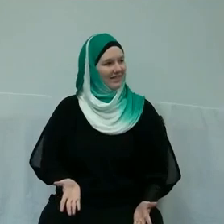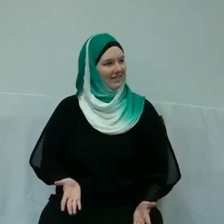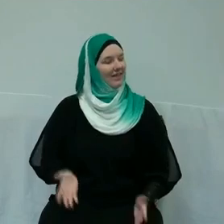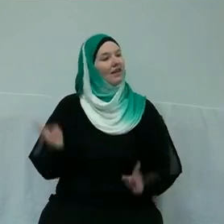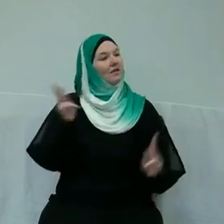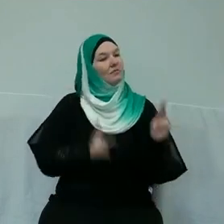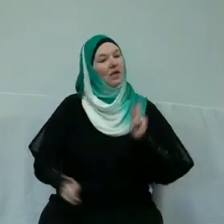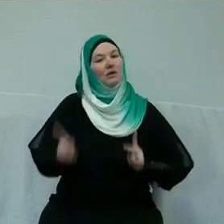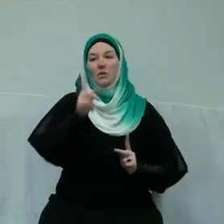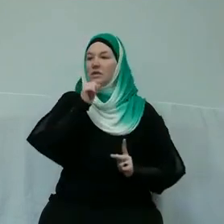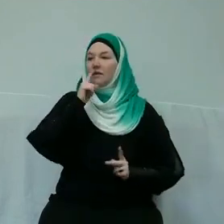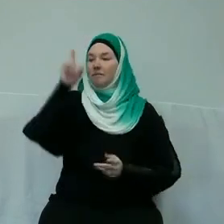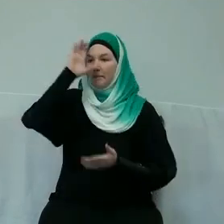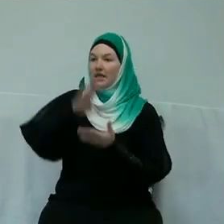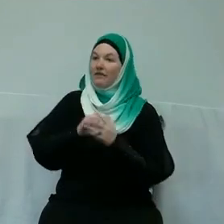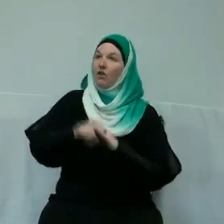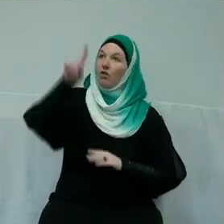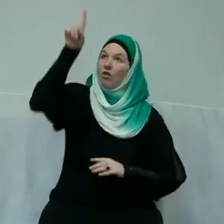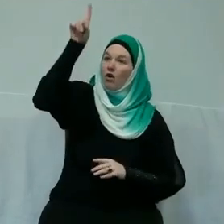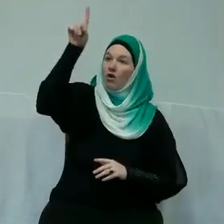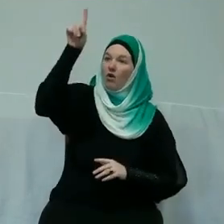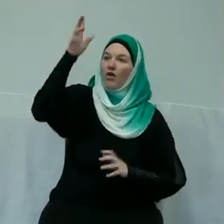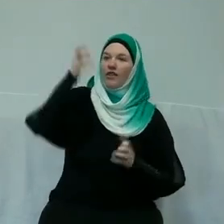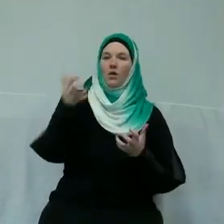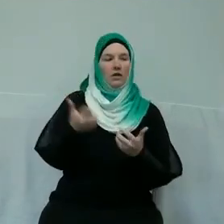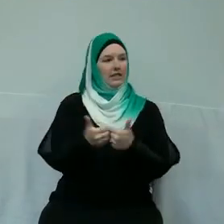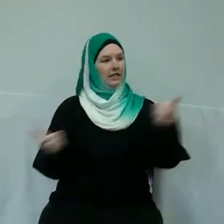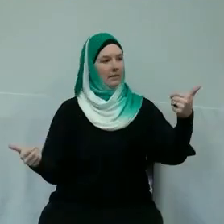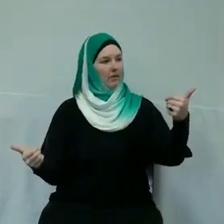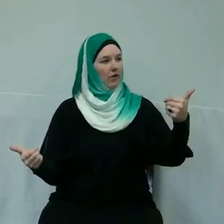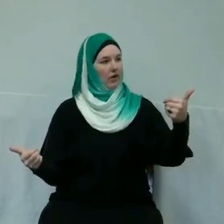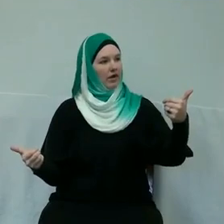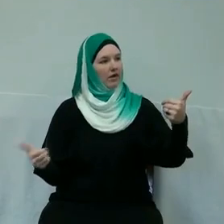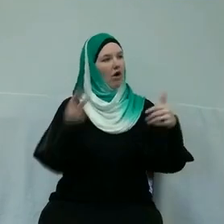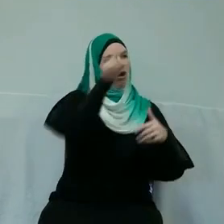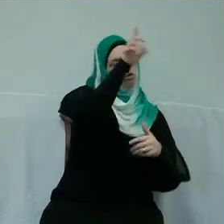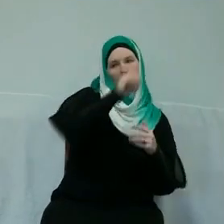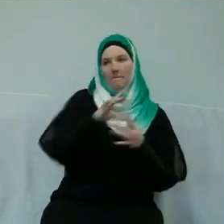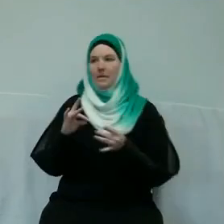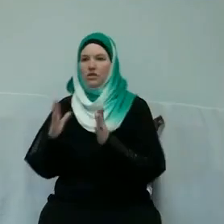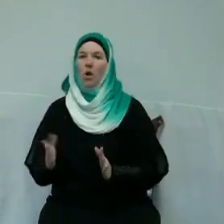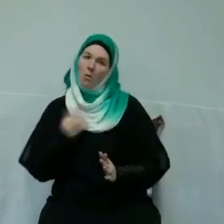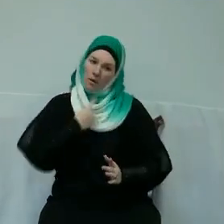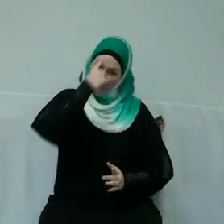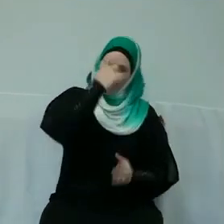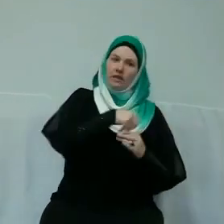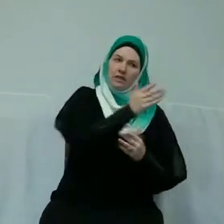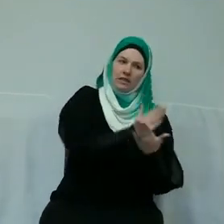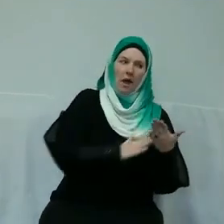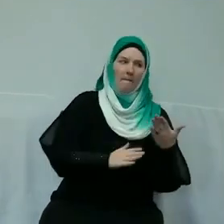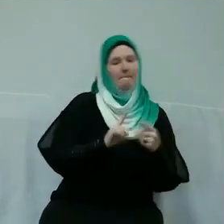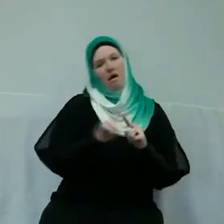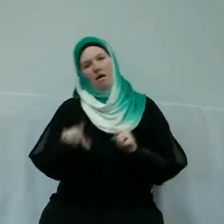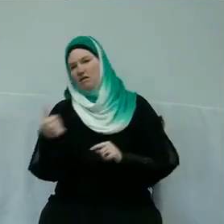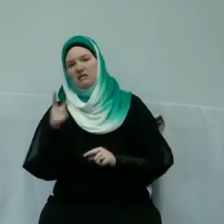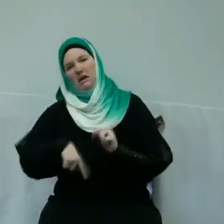People who disbelieve in Allah, they want to separate between Allah and His Messenger. They say, we believe in some, and we don't